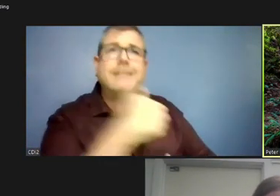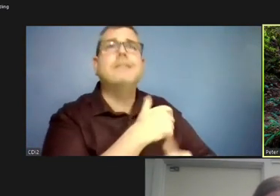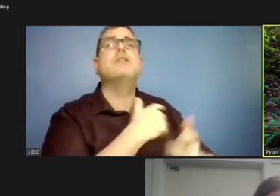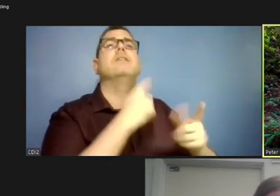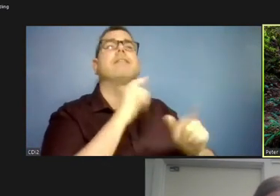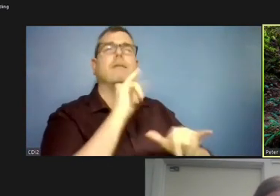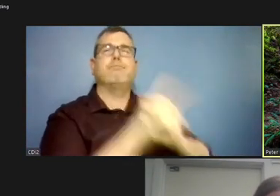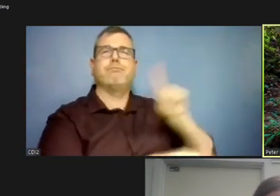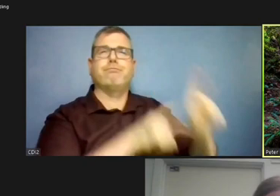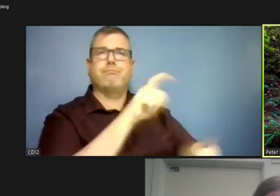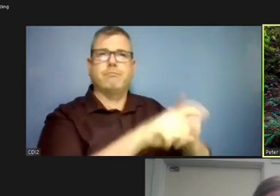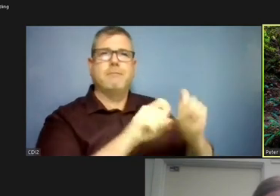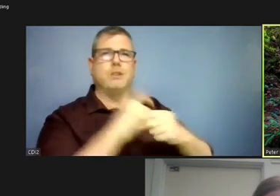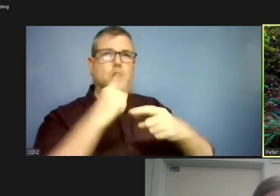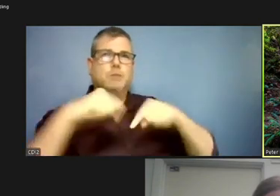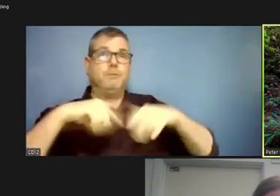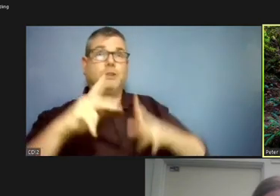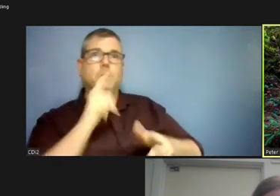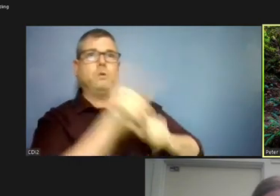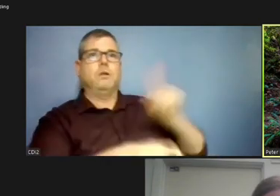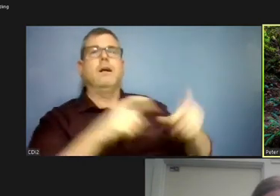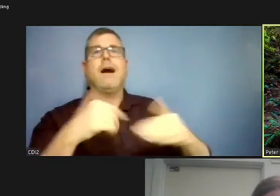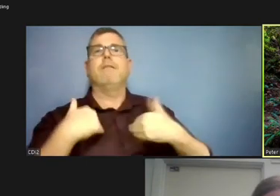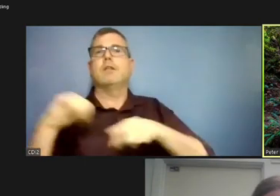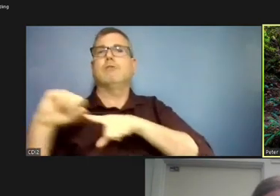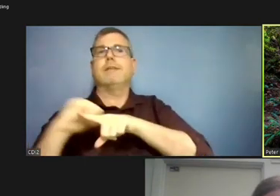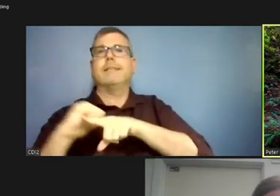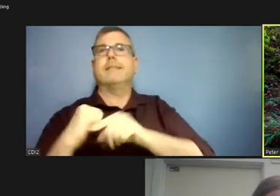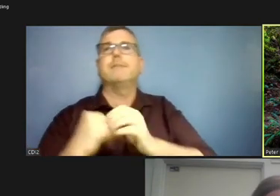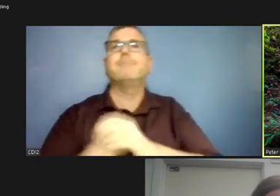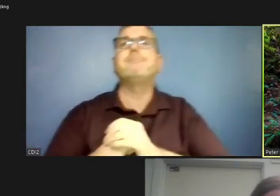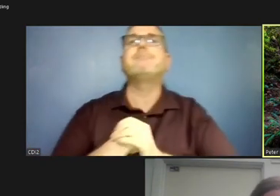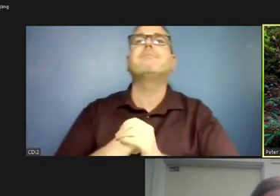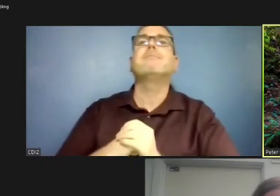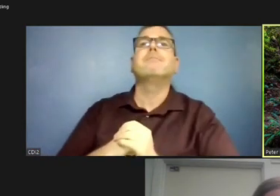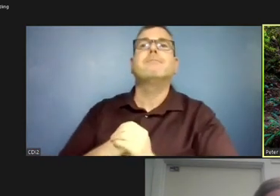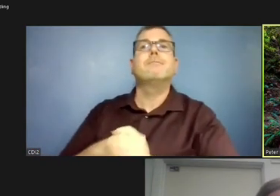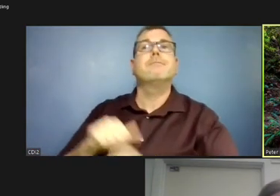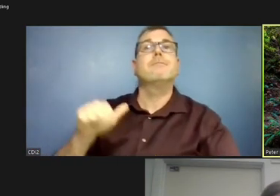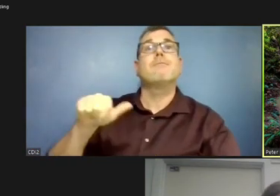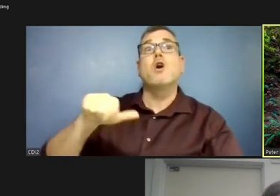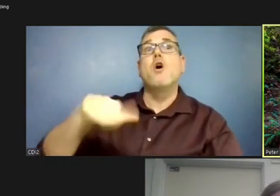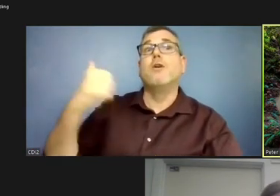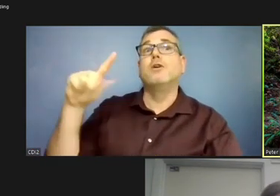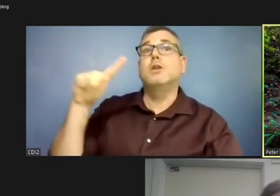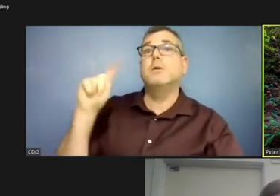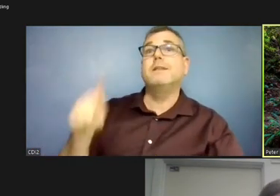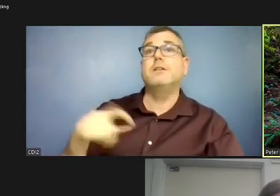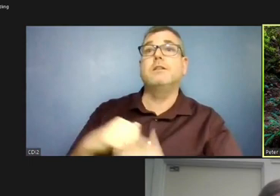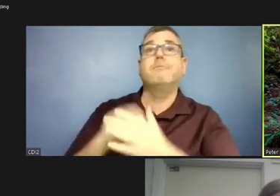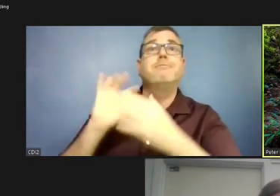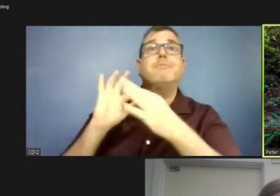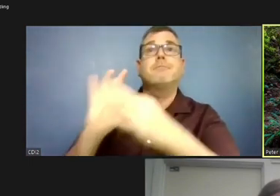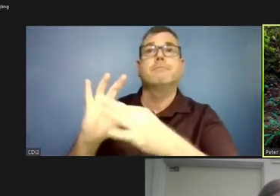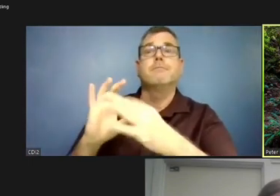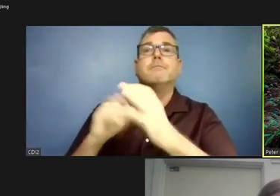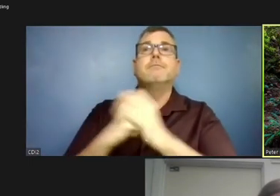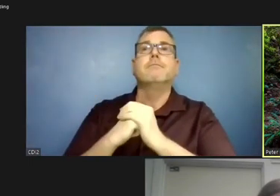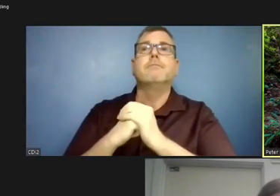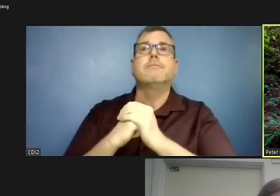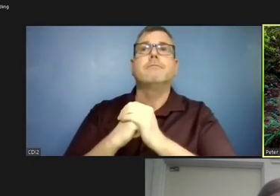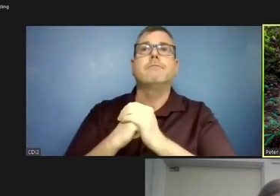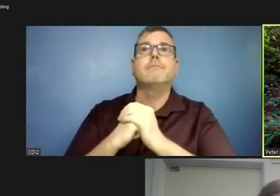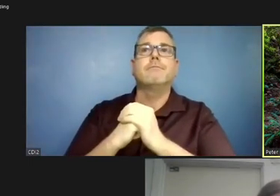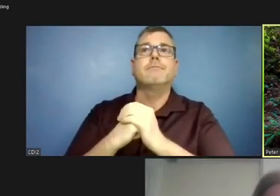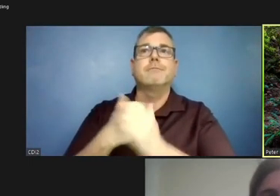the vaccine sites were fully accessible, and I can assure you that Marin Center for Independent Living and the county are working